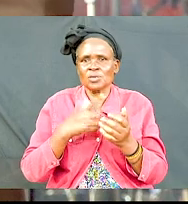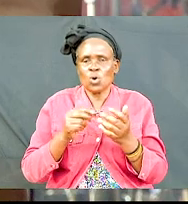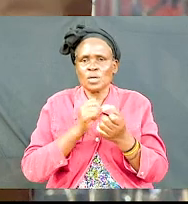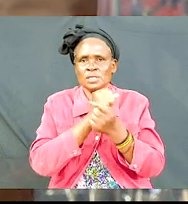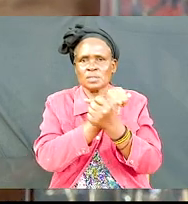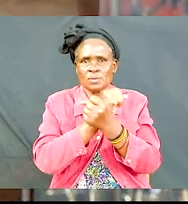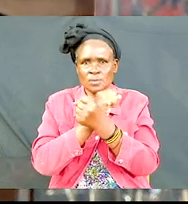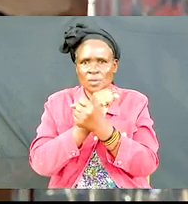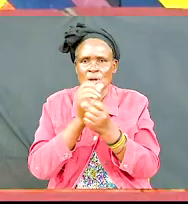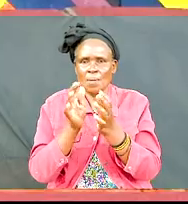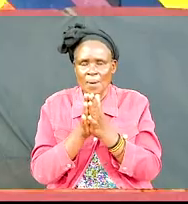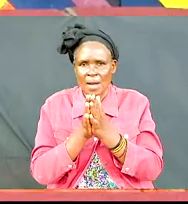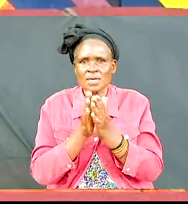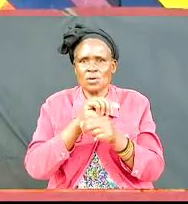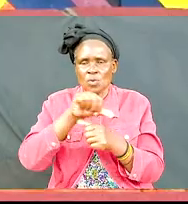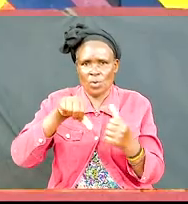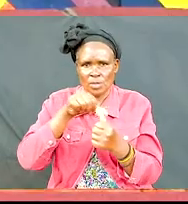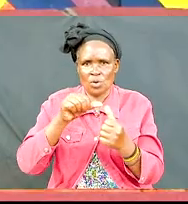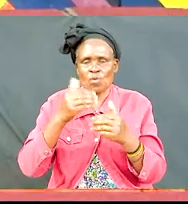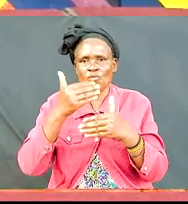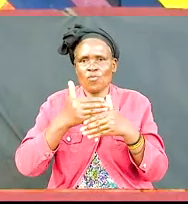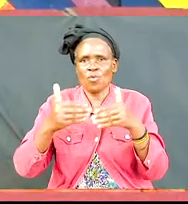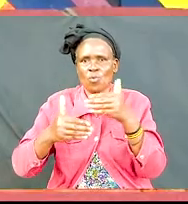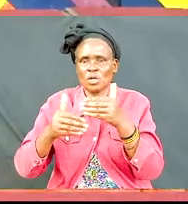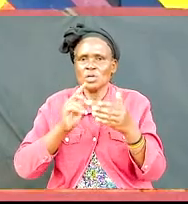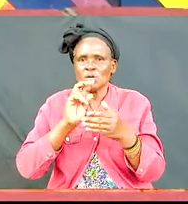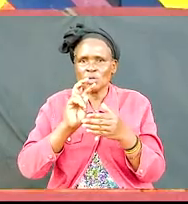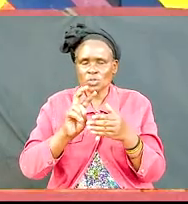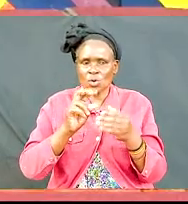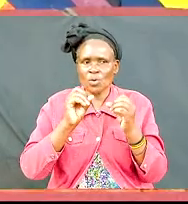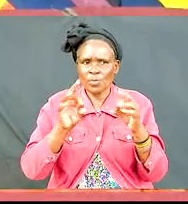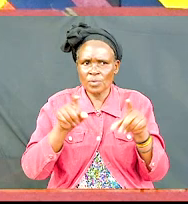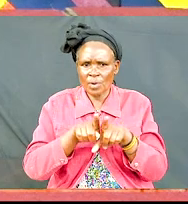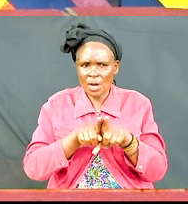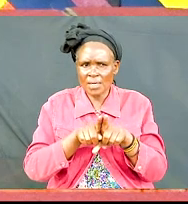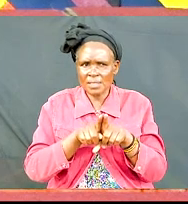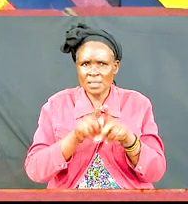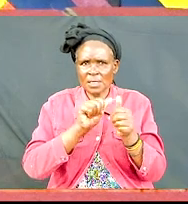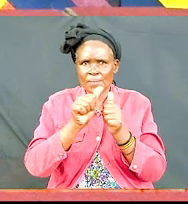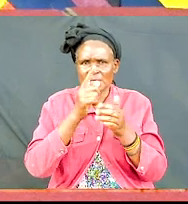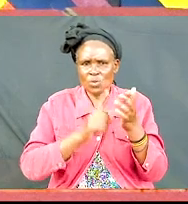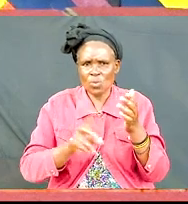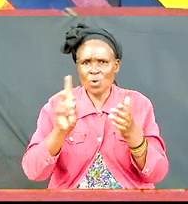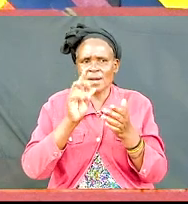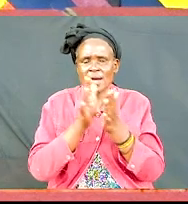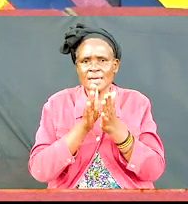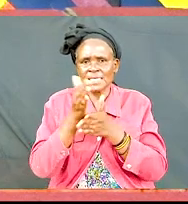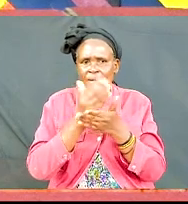protected by the roaring falls. So if you prefer, the first one must have been something